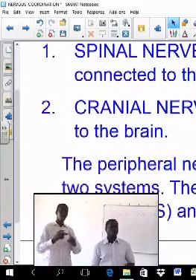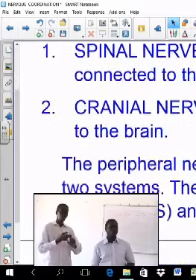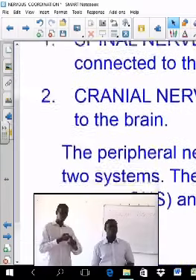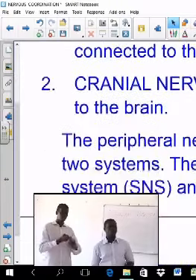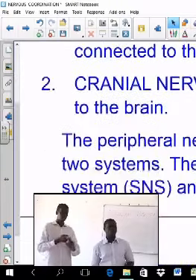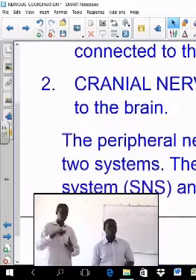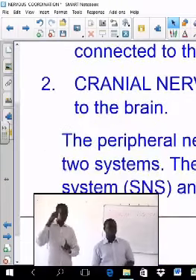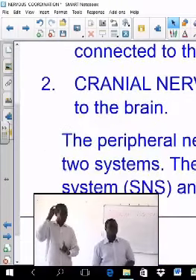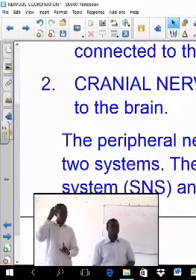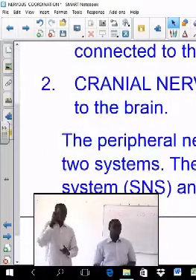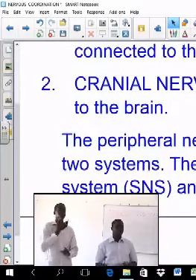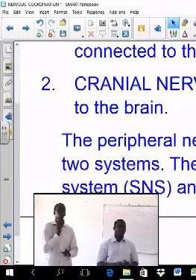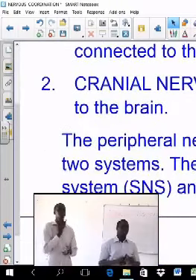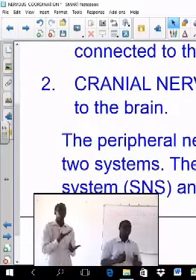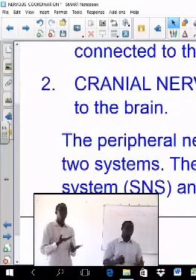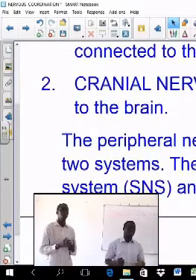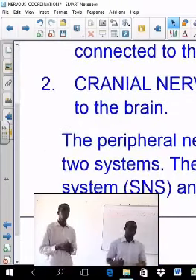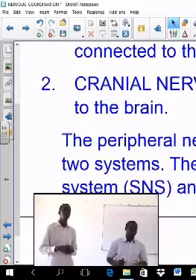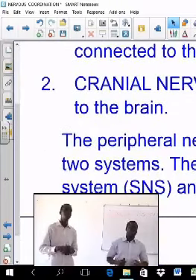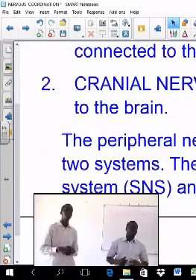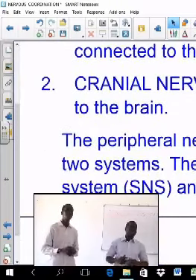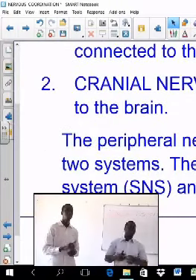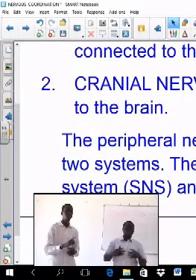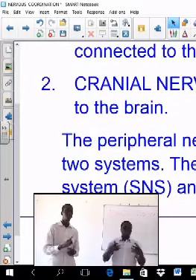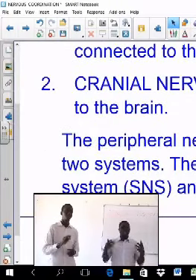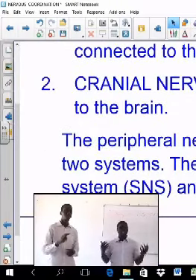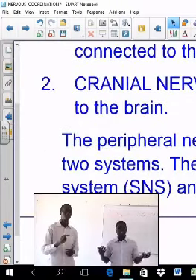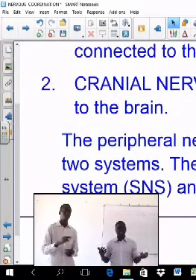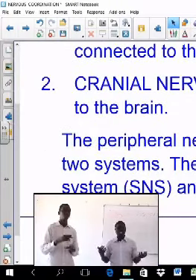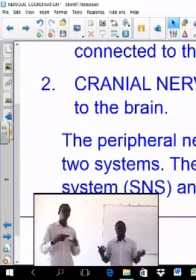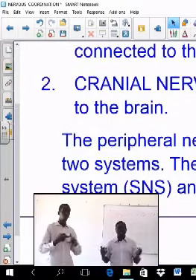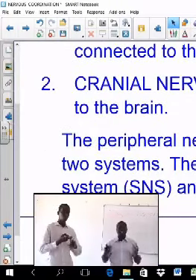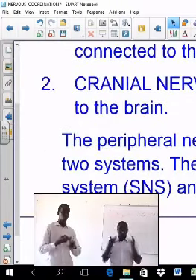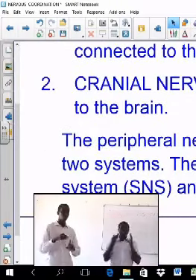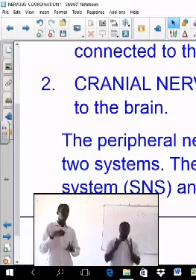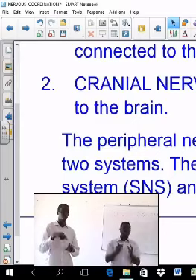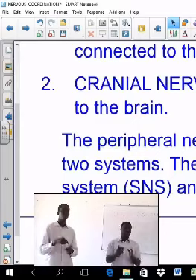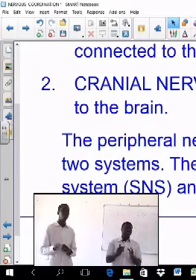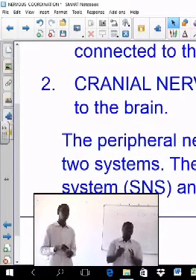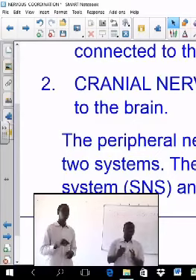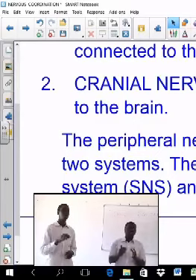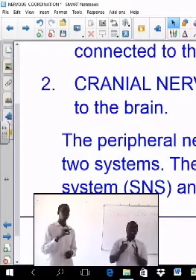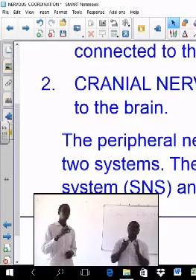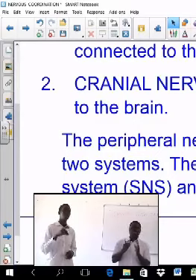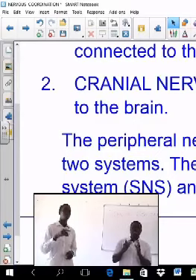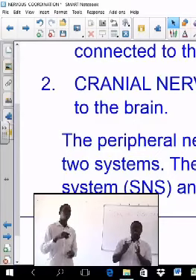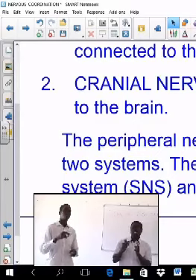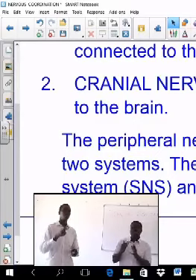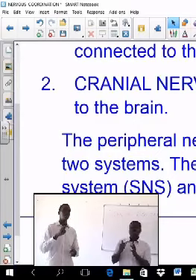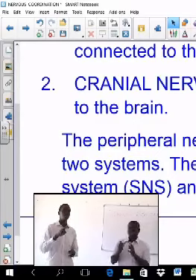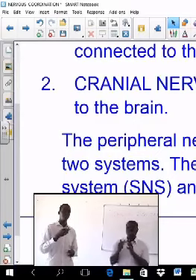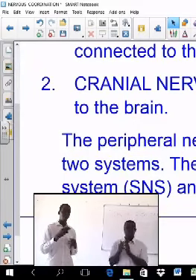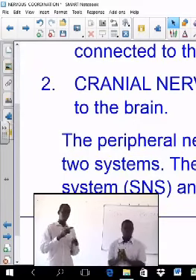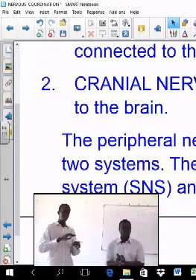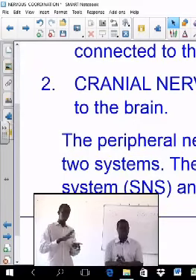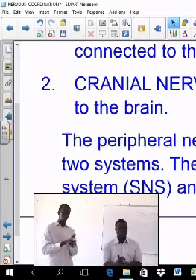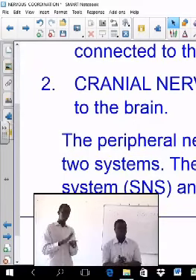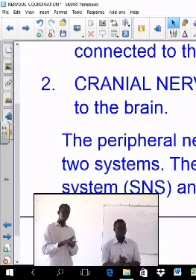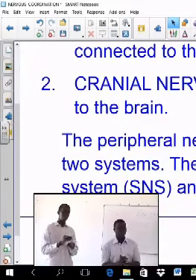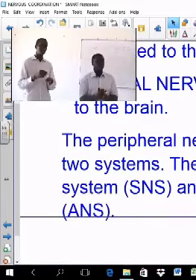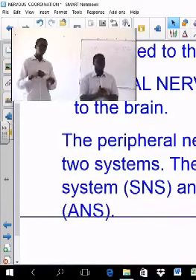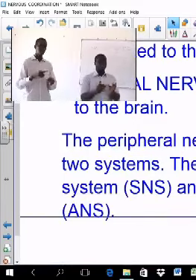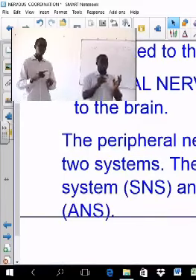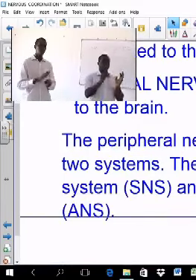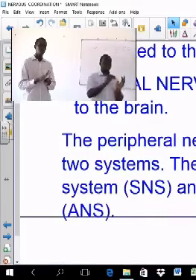connected to the brain. So when you move on to the cranial nerves, you have the peripheral nervous system